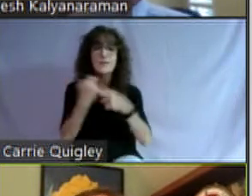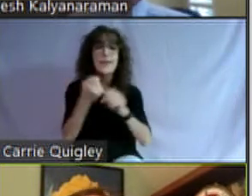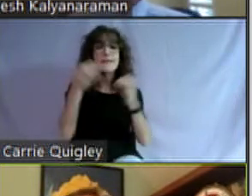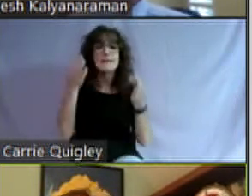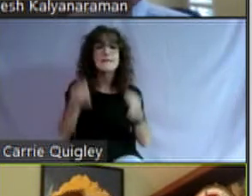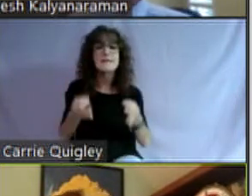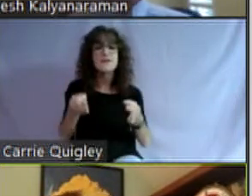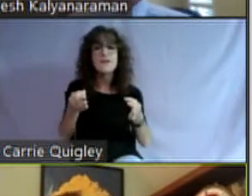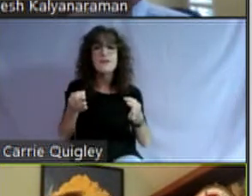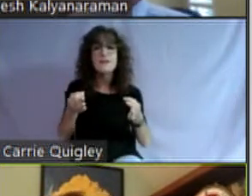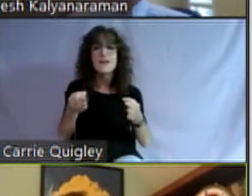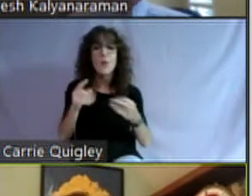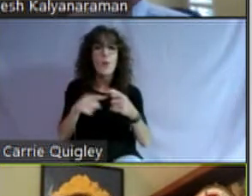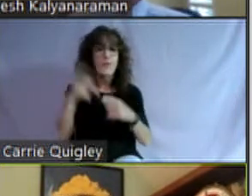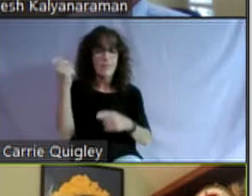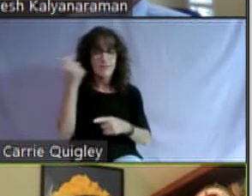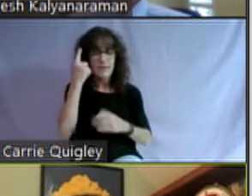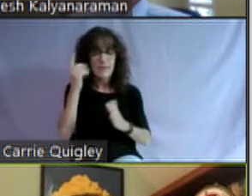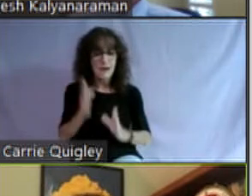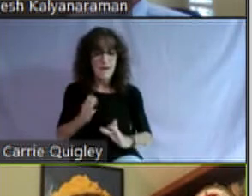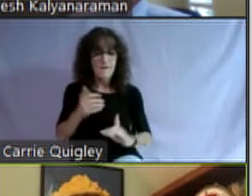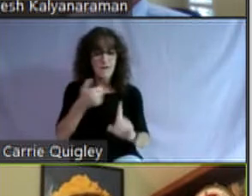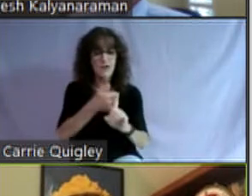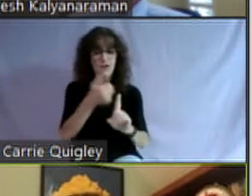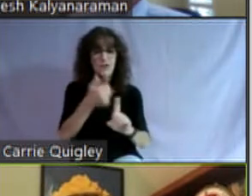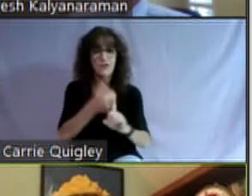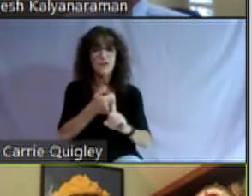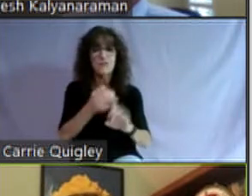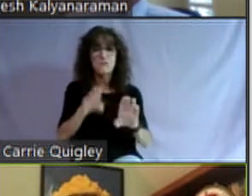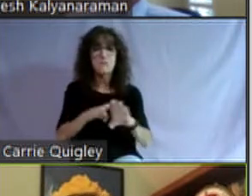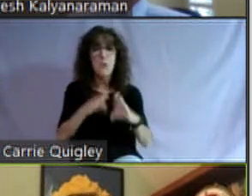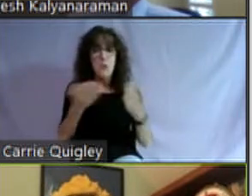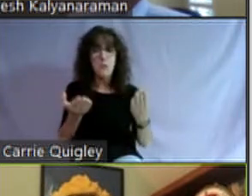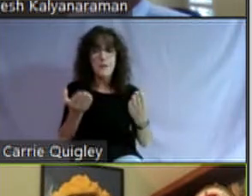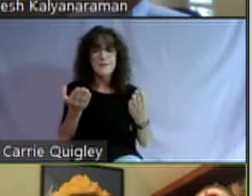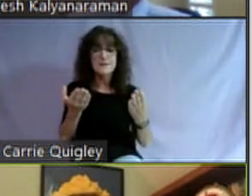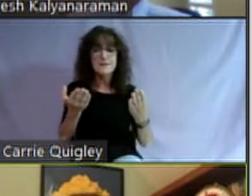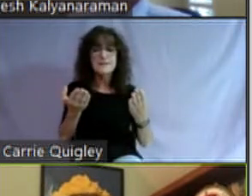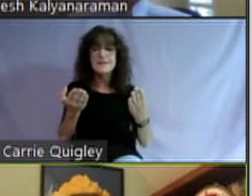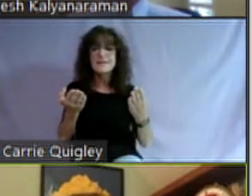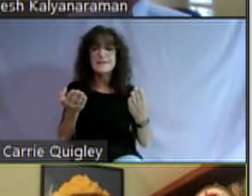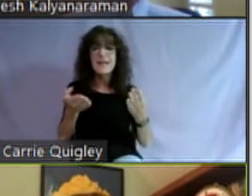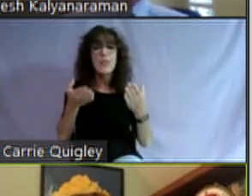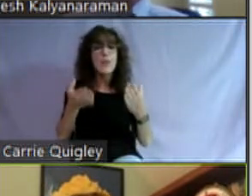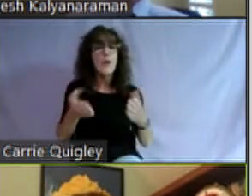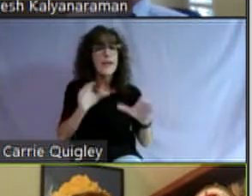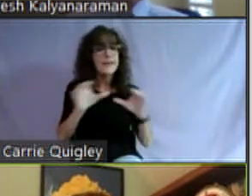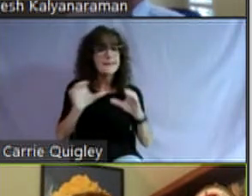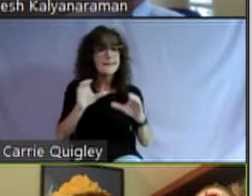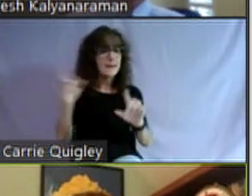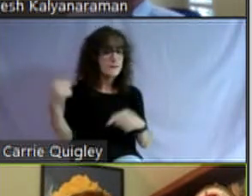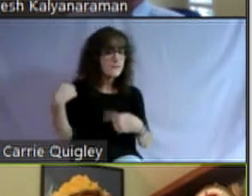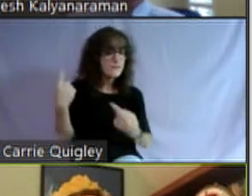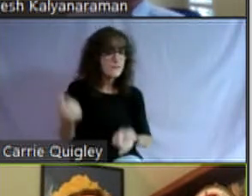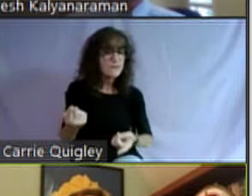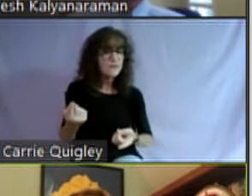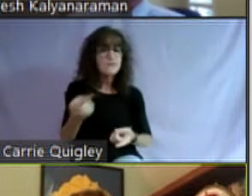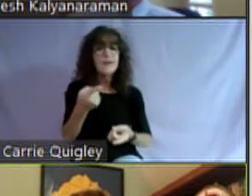note that when the governor does a reopening, the way he has done it all along is he stated very